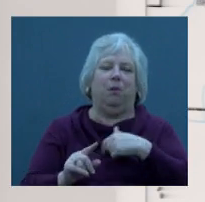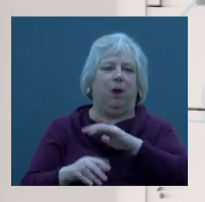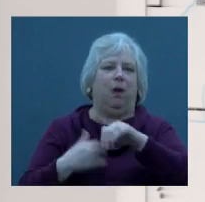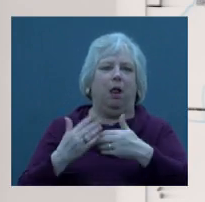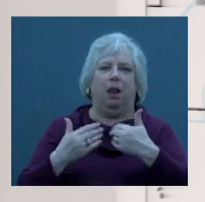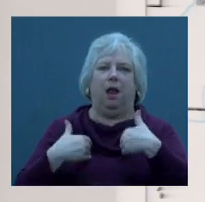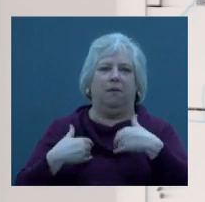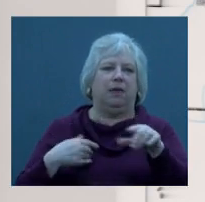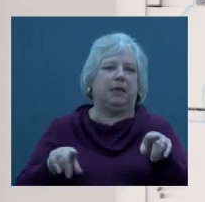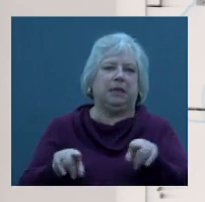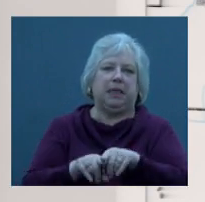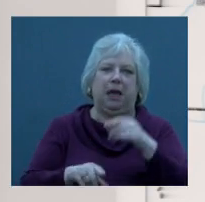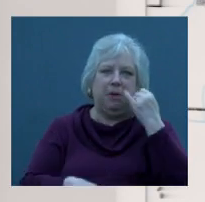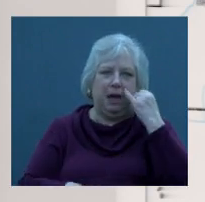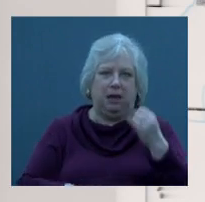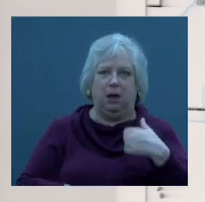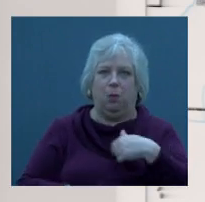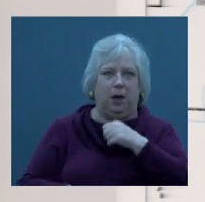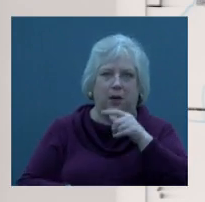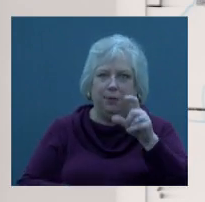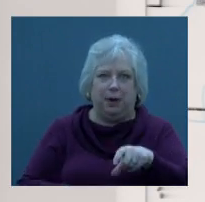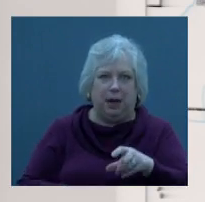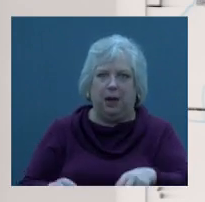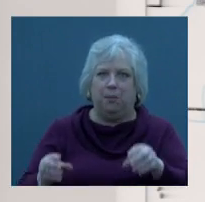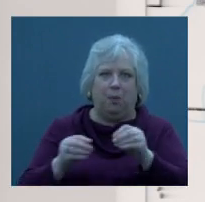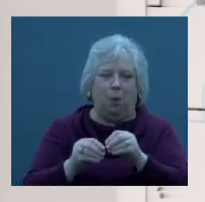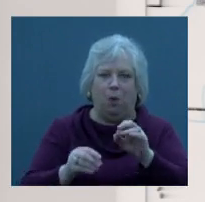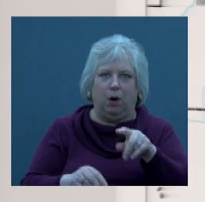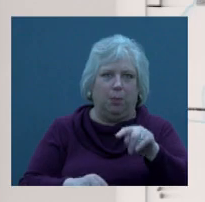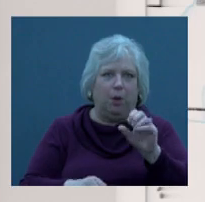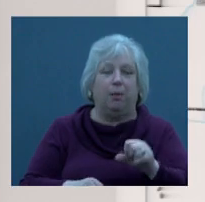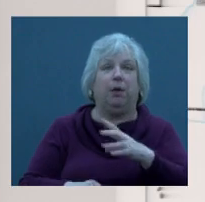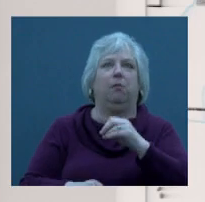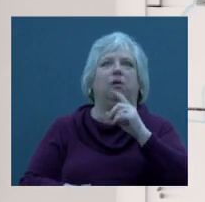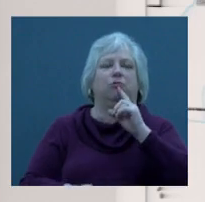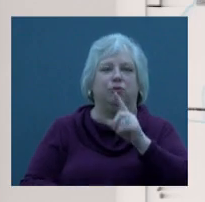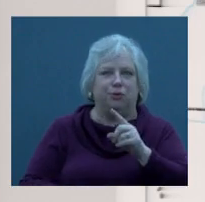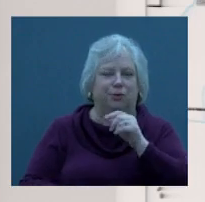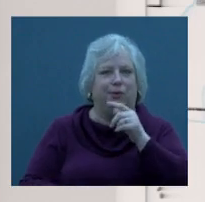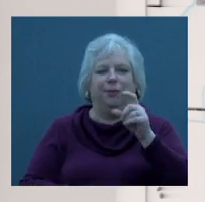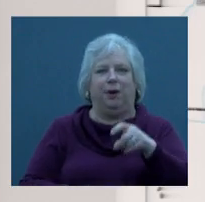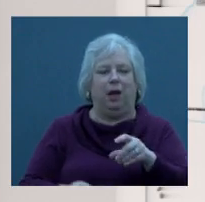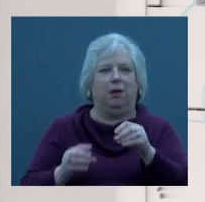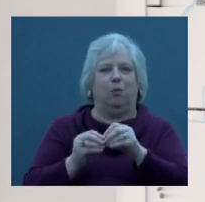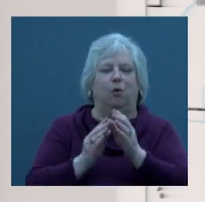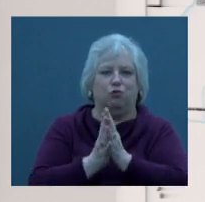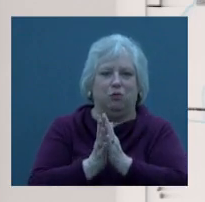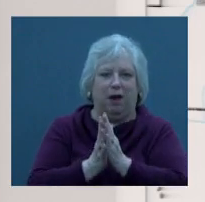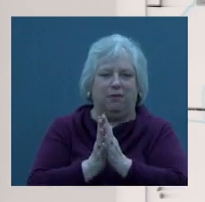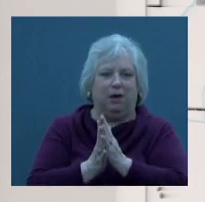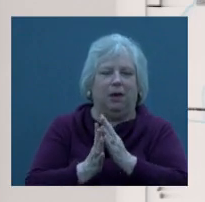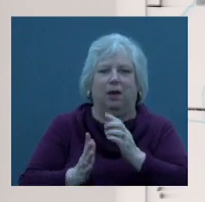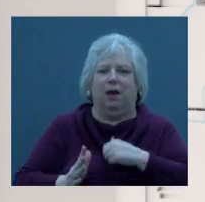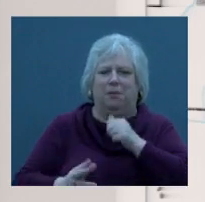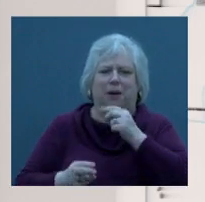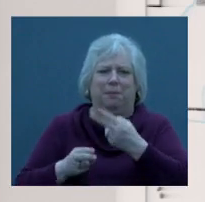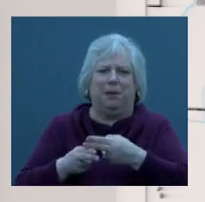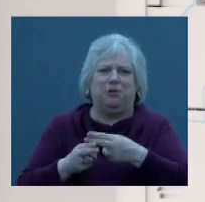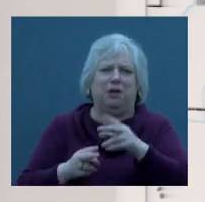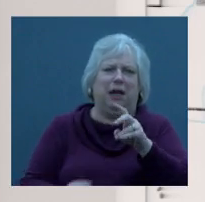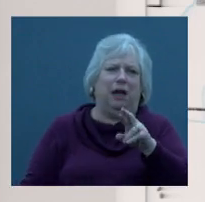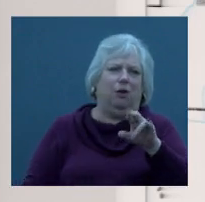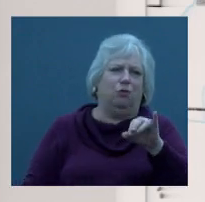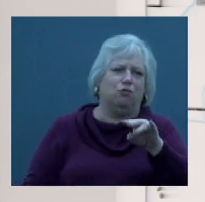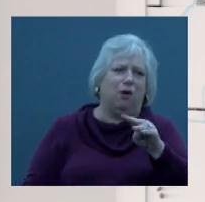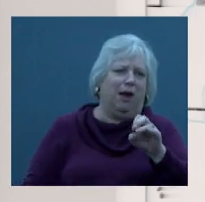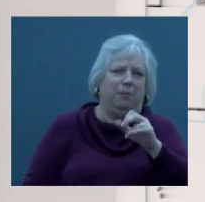same idea in mind. We don't need additional apartments, and we sure don't need additional traffic. I'm not bringing up crime. I don't think that's a